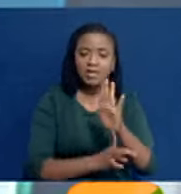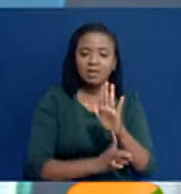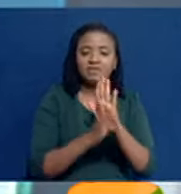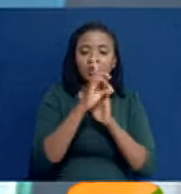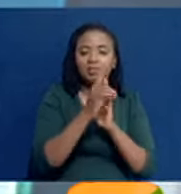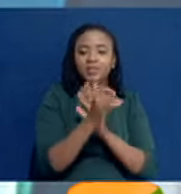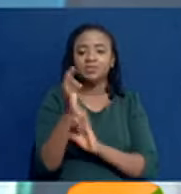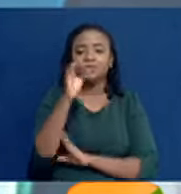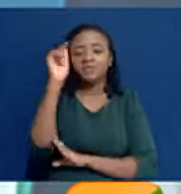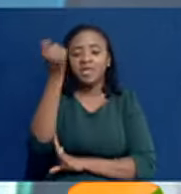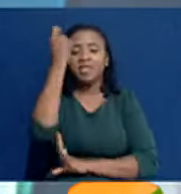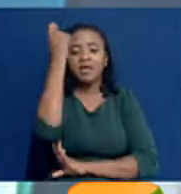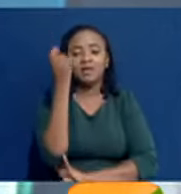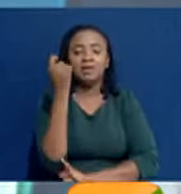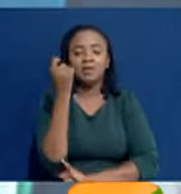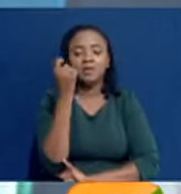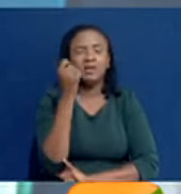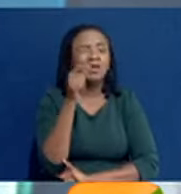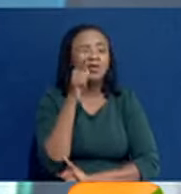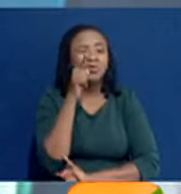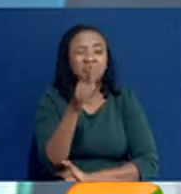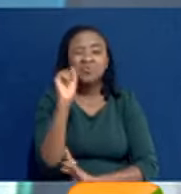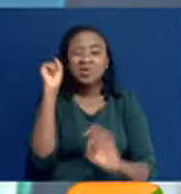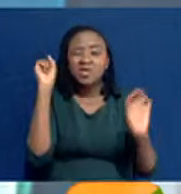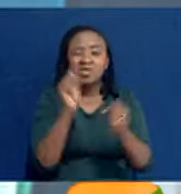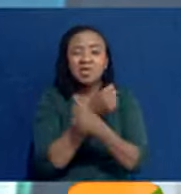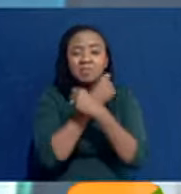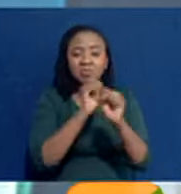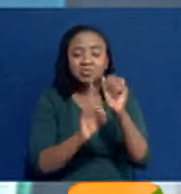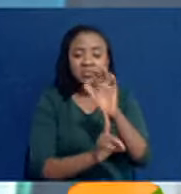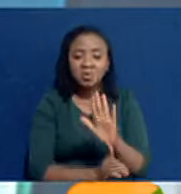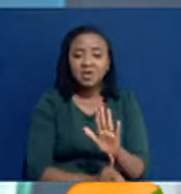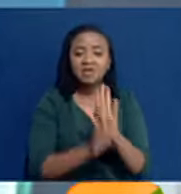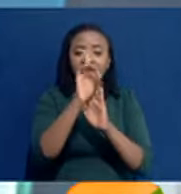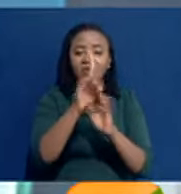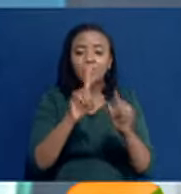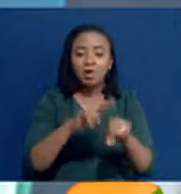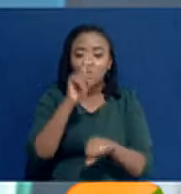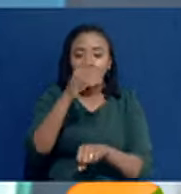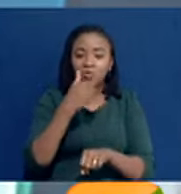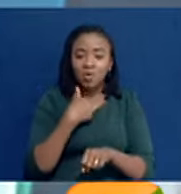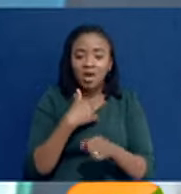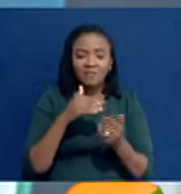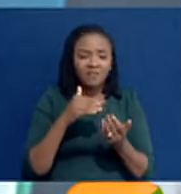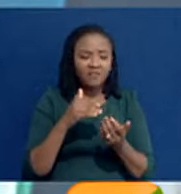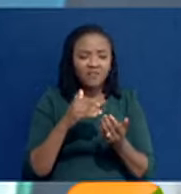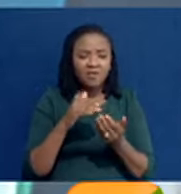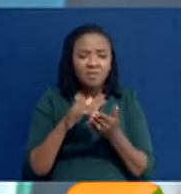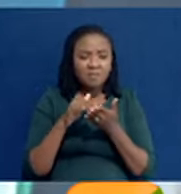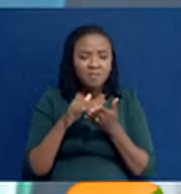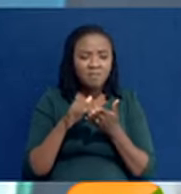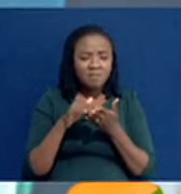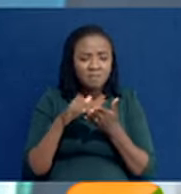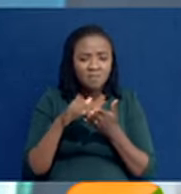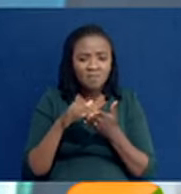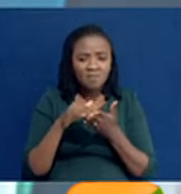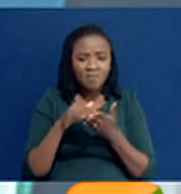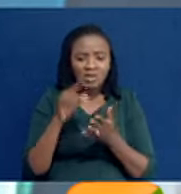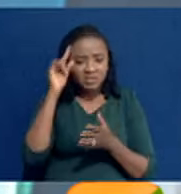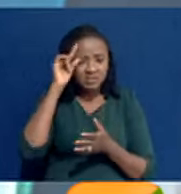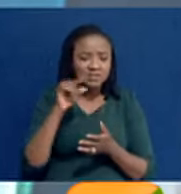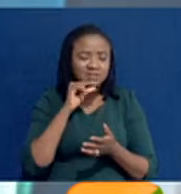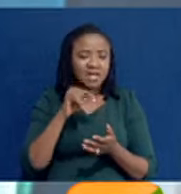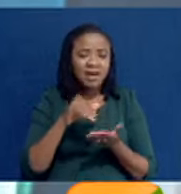Mm. You cannot develop when more than half, because the gender, if you look at the